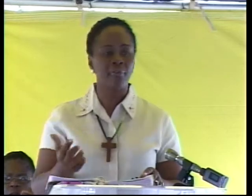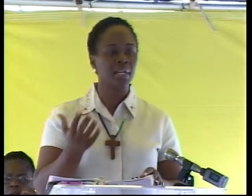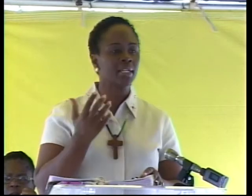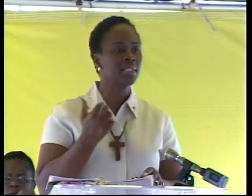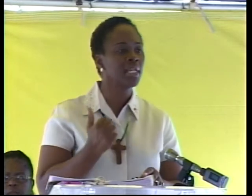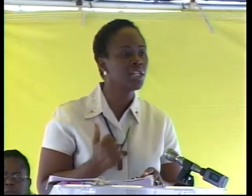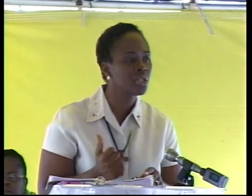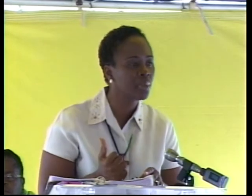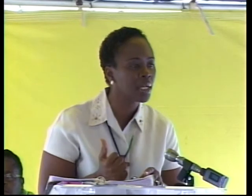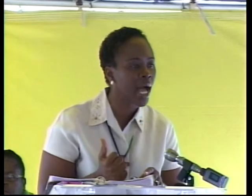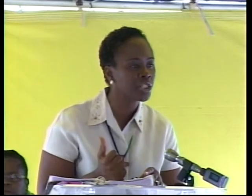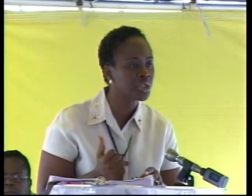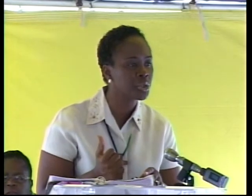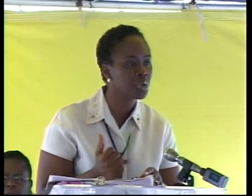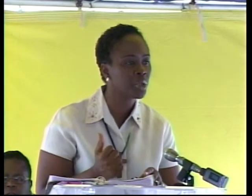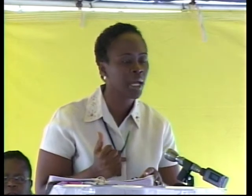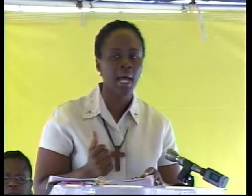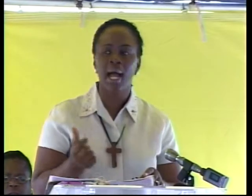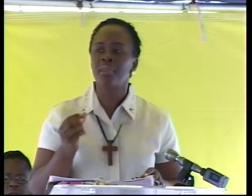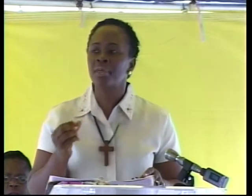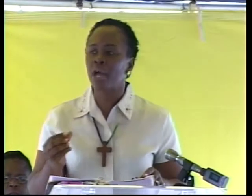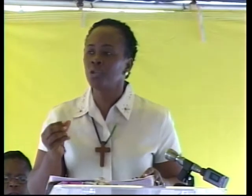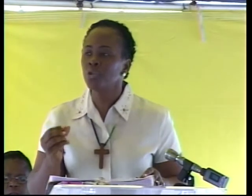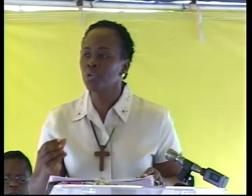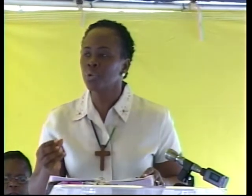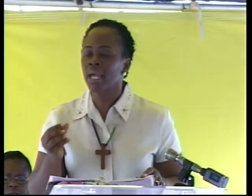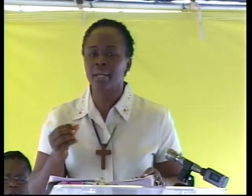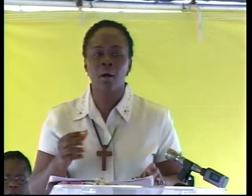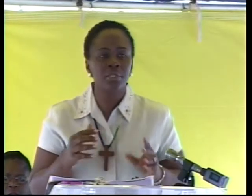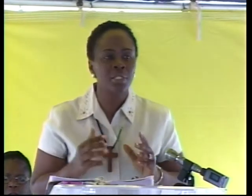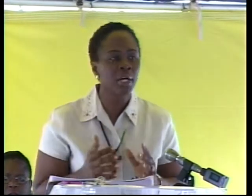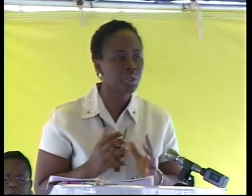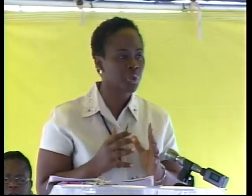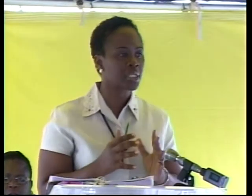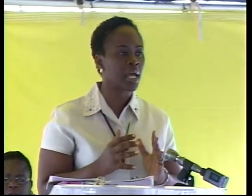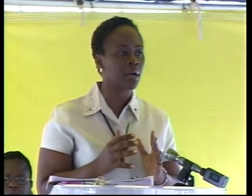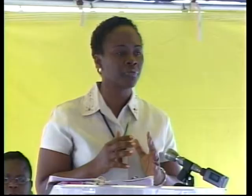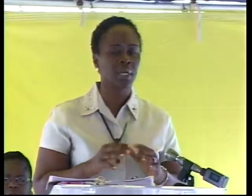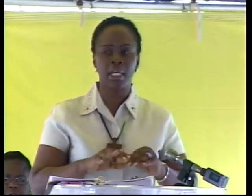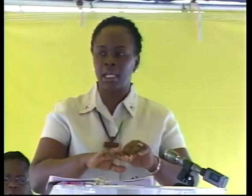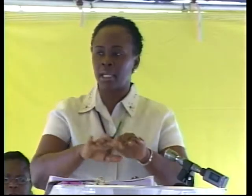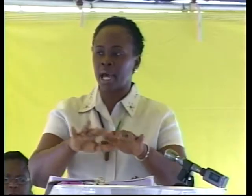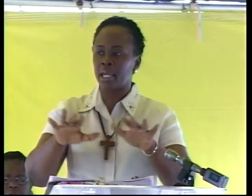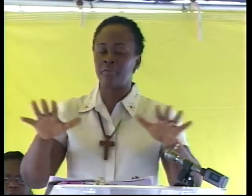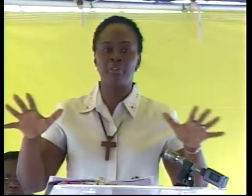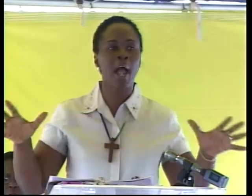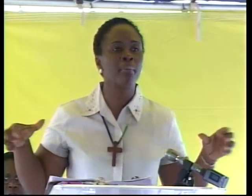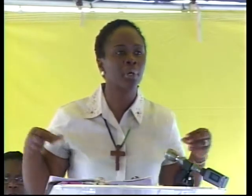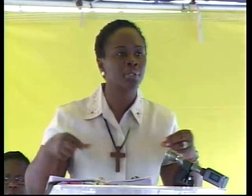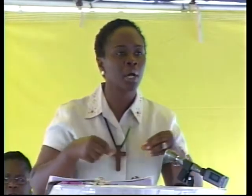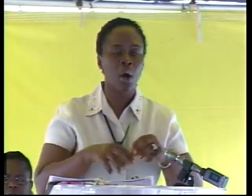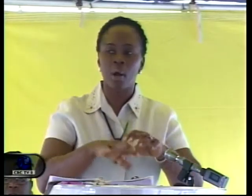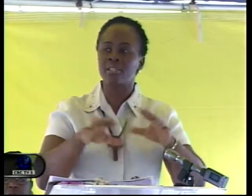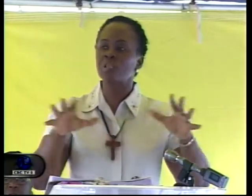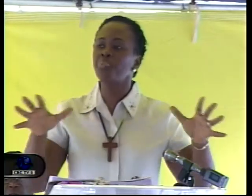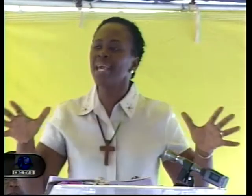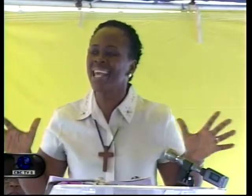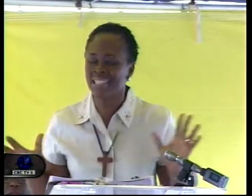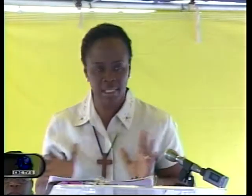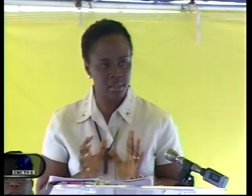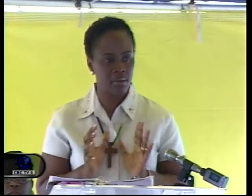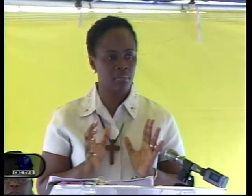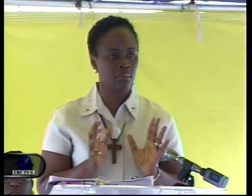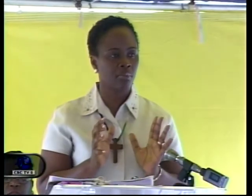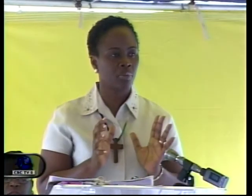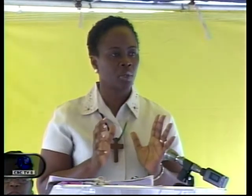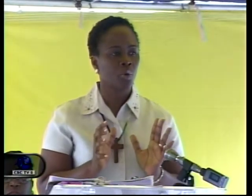you have a teachable attitude, and that you can conduct yourself in an environment or a